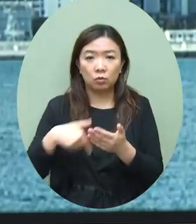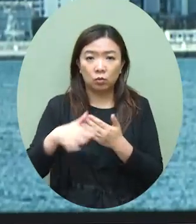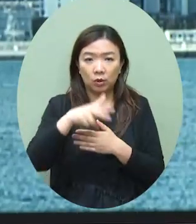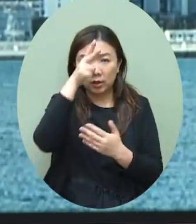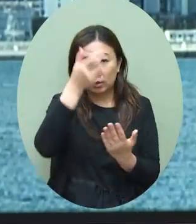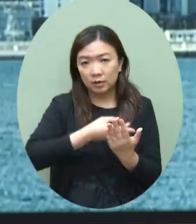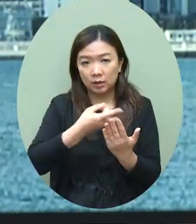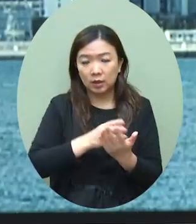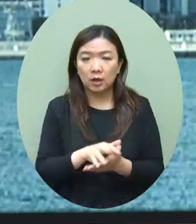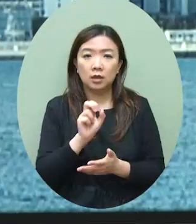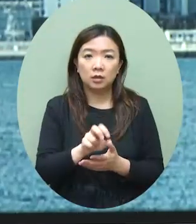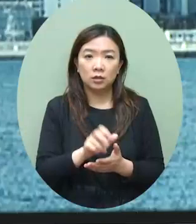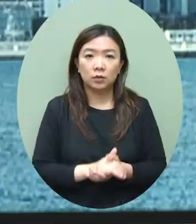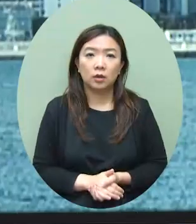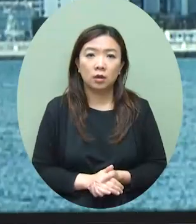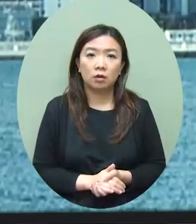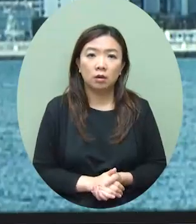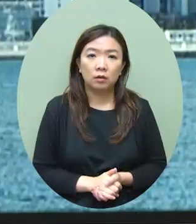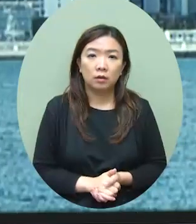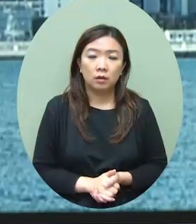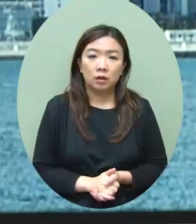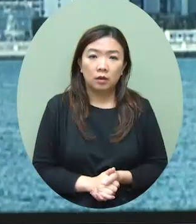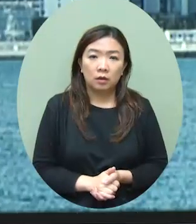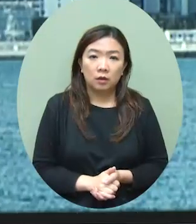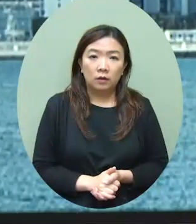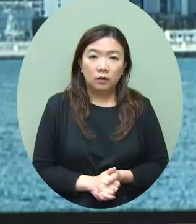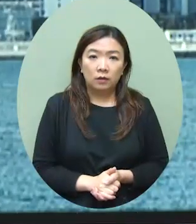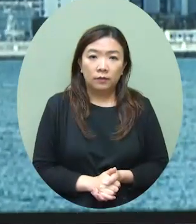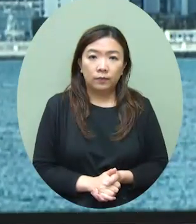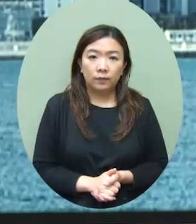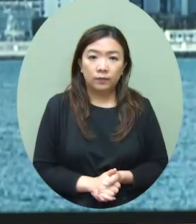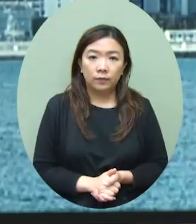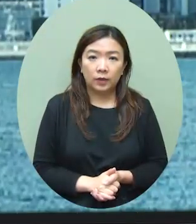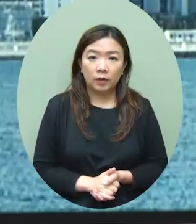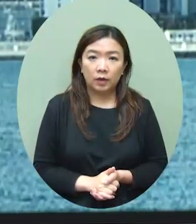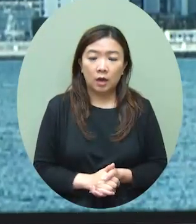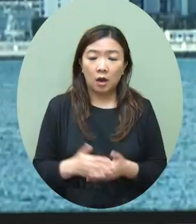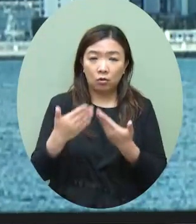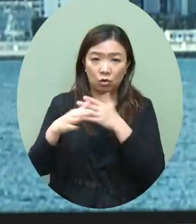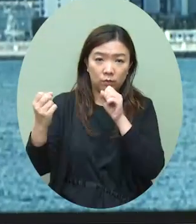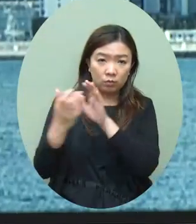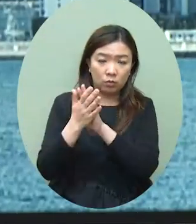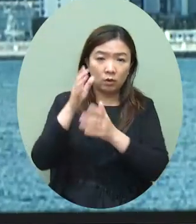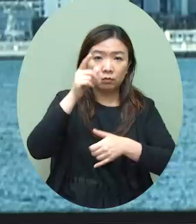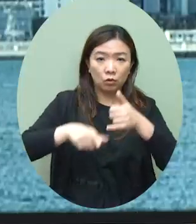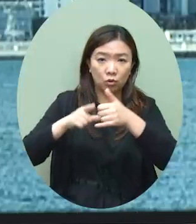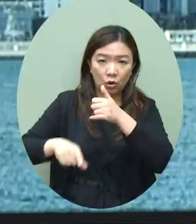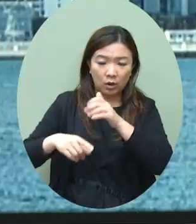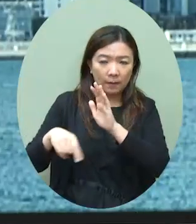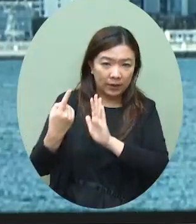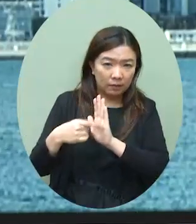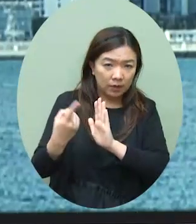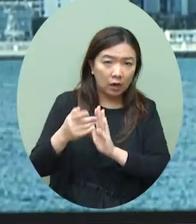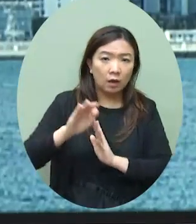imported cases into Hong Kong. But again, using my analogy of trying to strike the balance between the three factors,